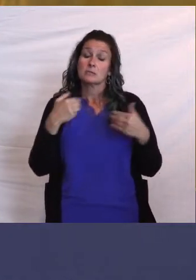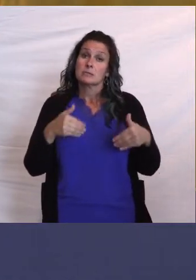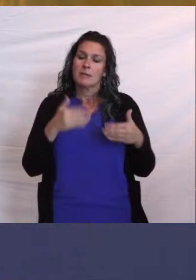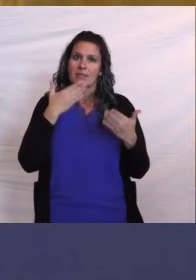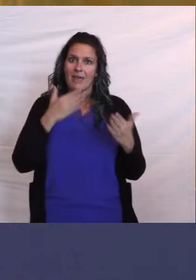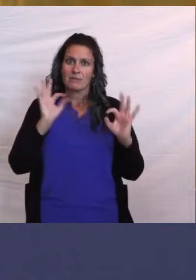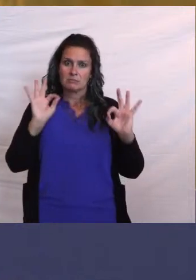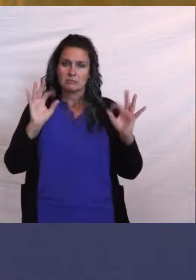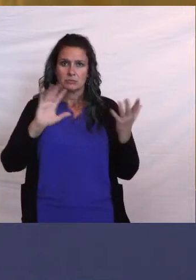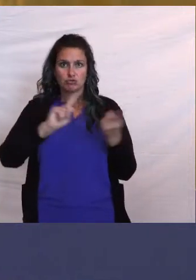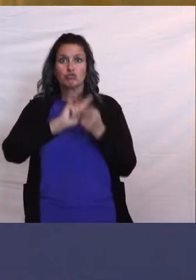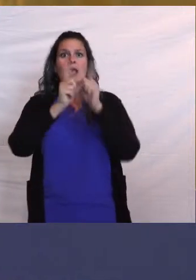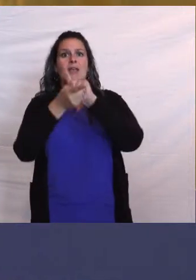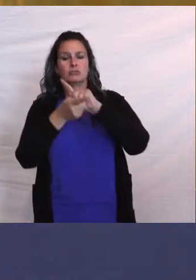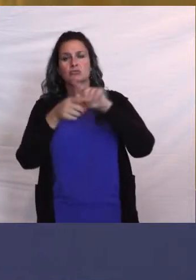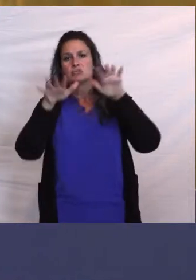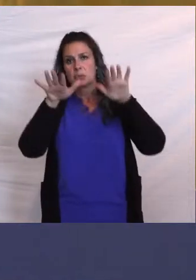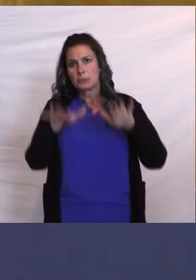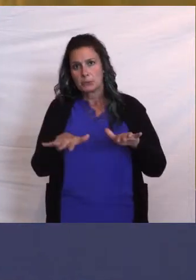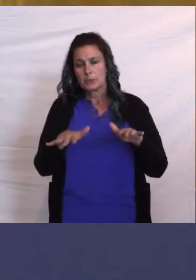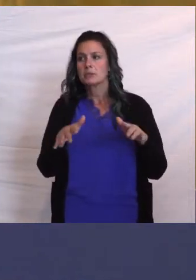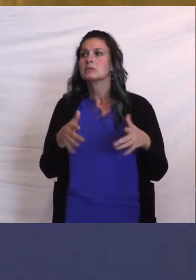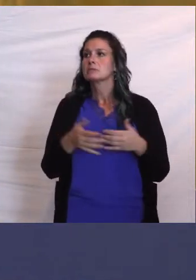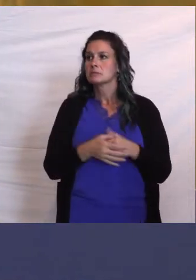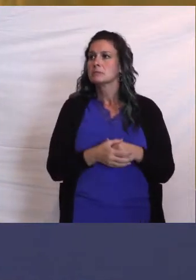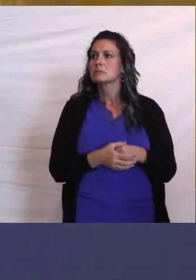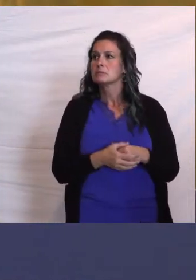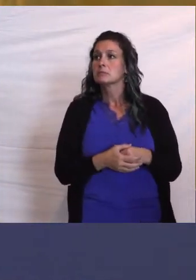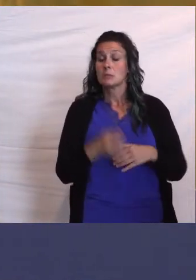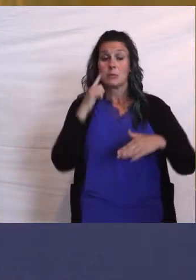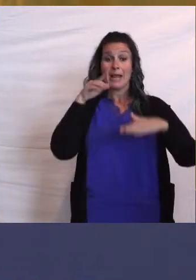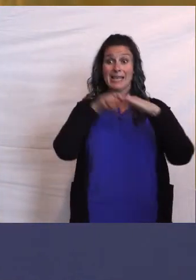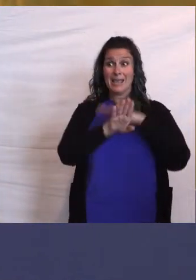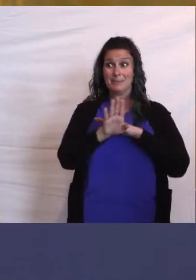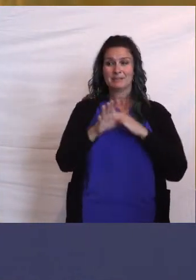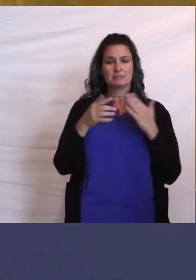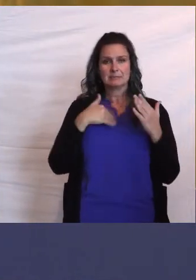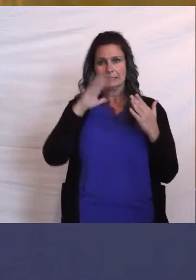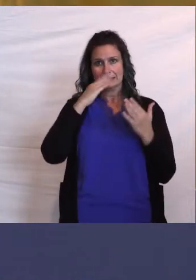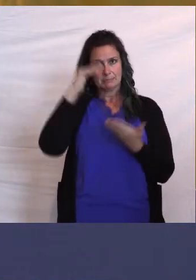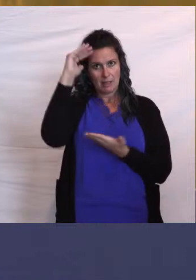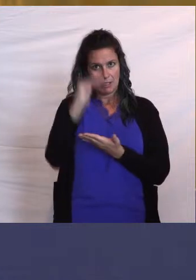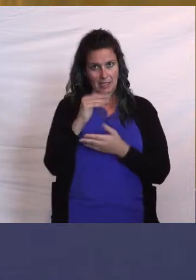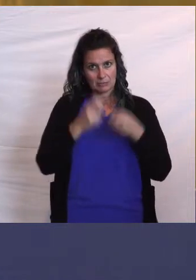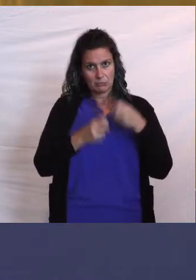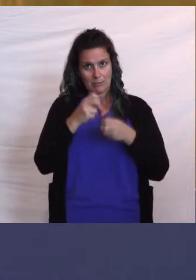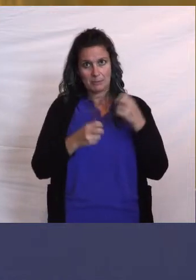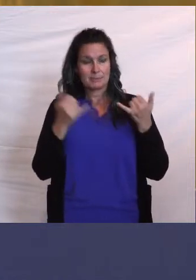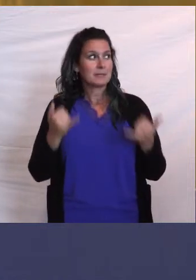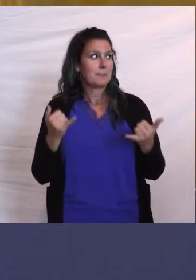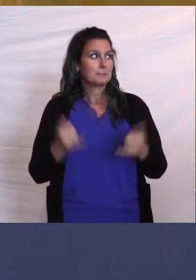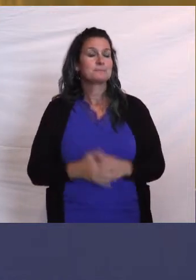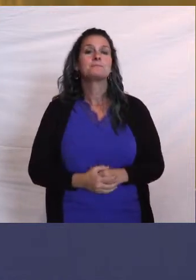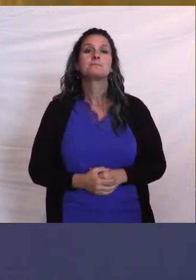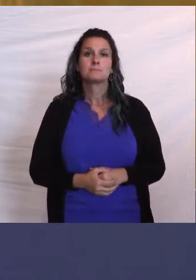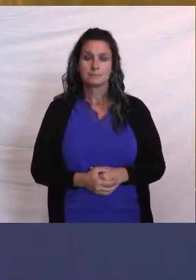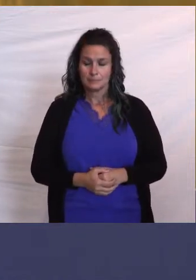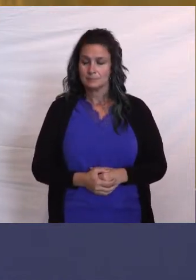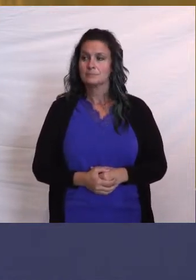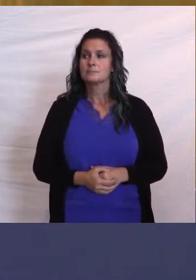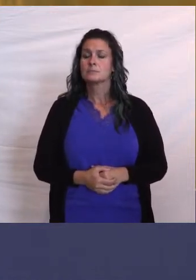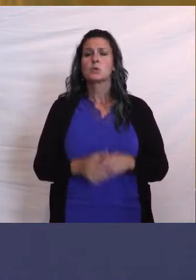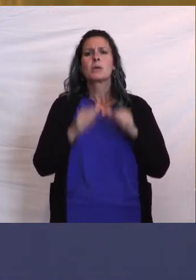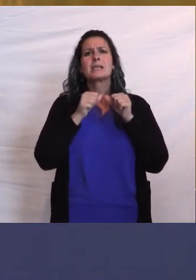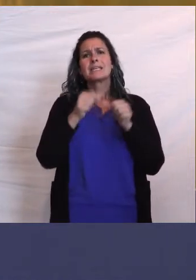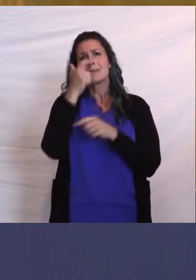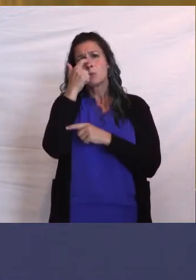thankfully, at least as of when I walked in here, that was not the case. And again, keep tuned to the